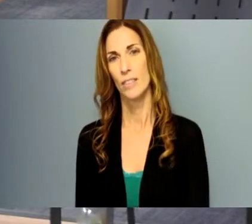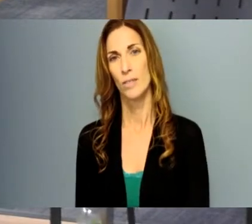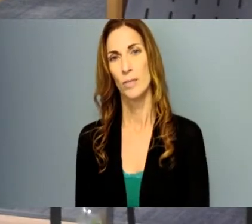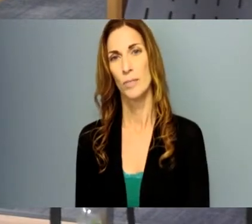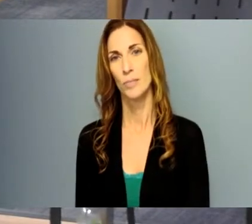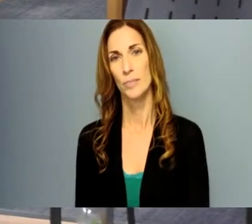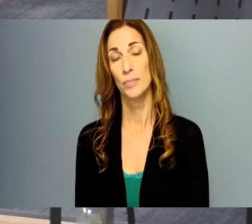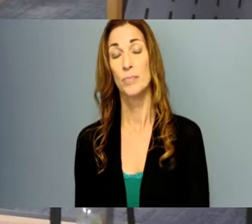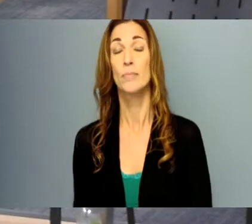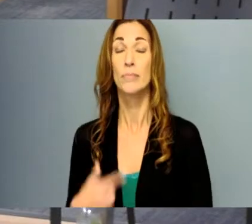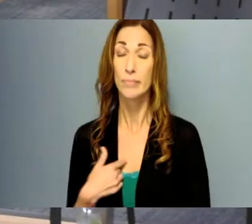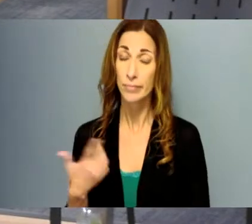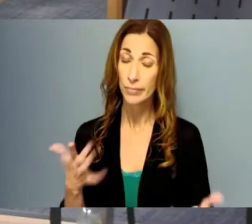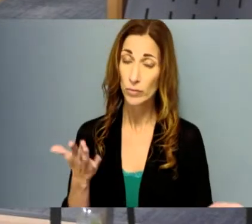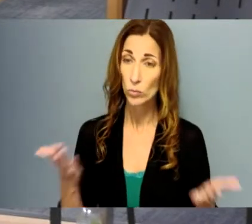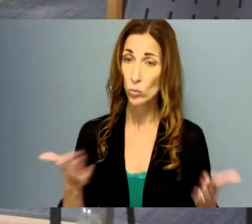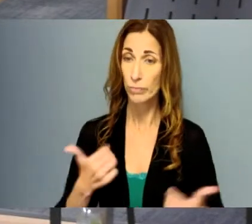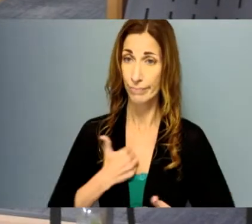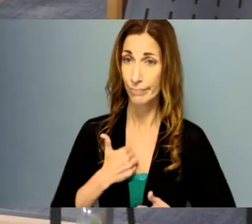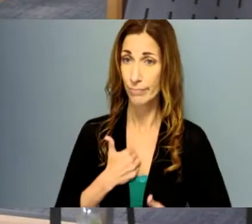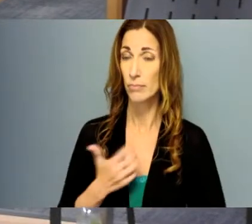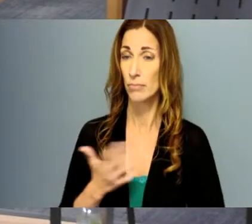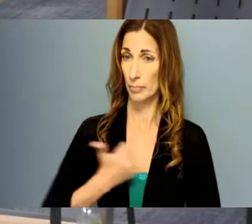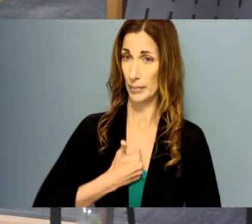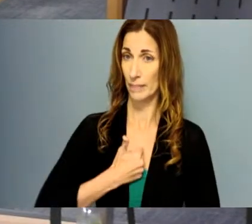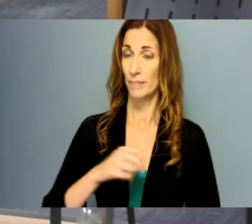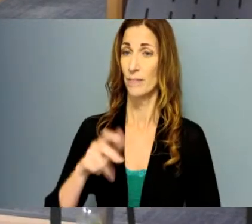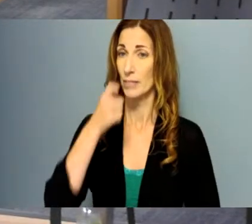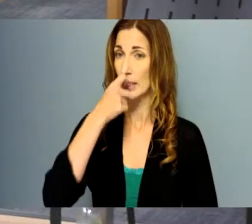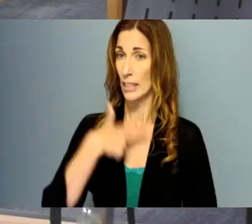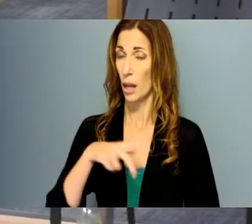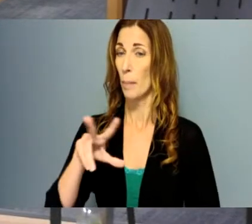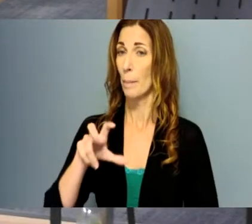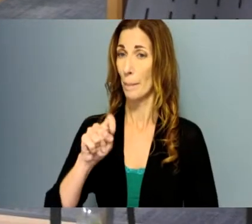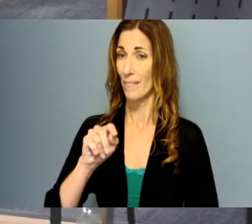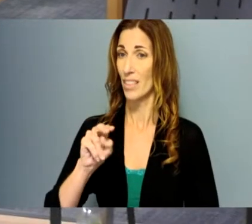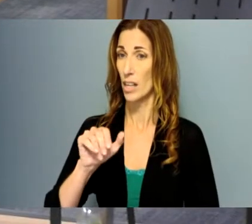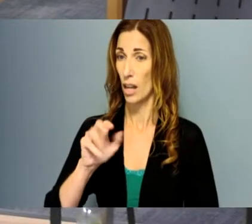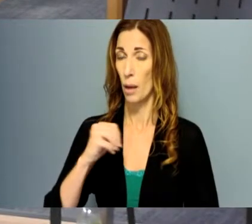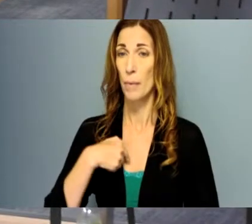Having served during Vietnam, I certainly do appreciate